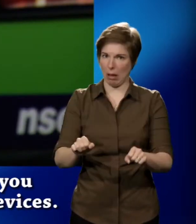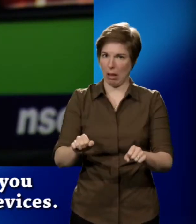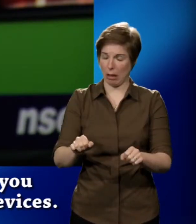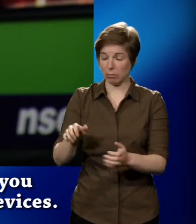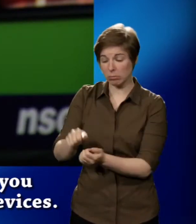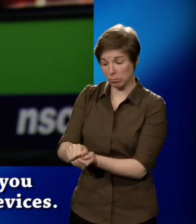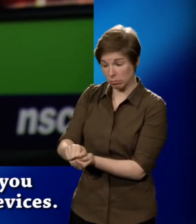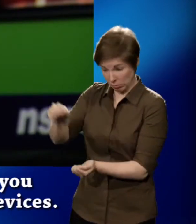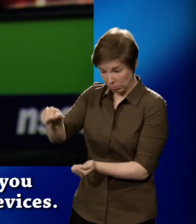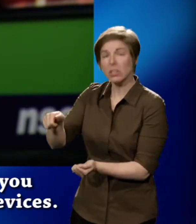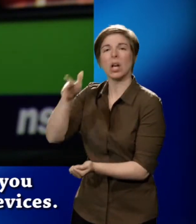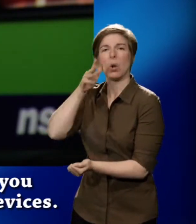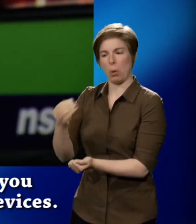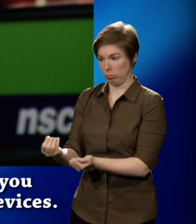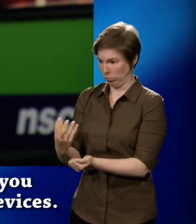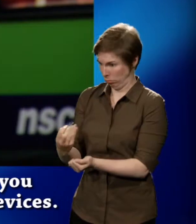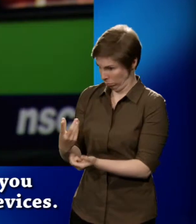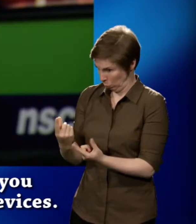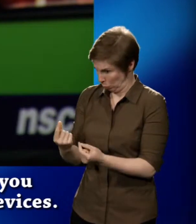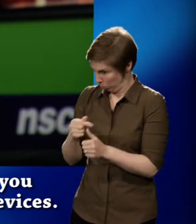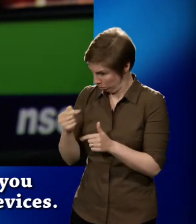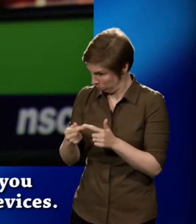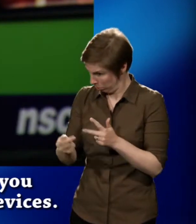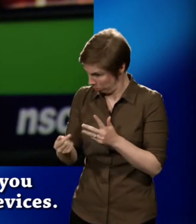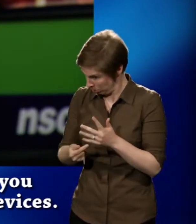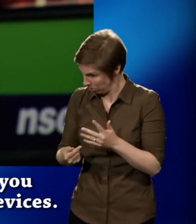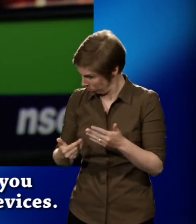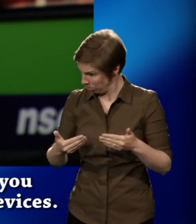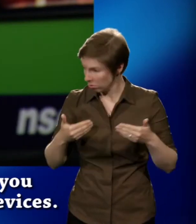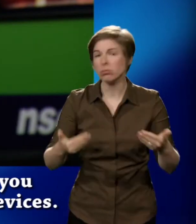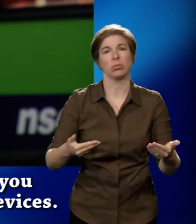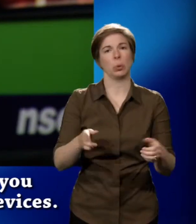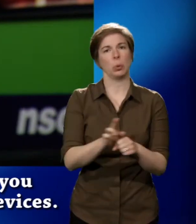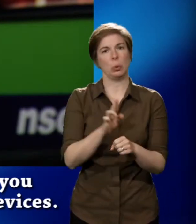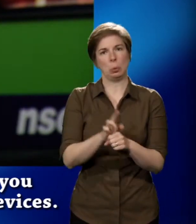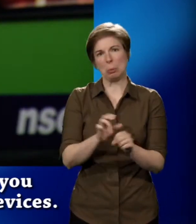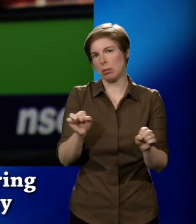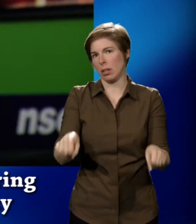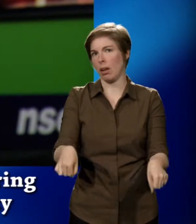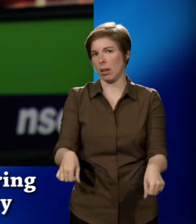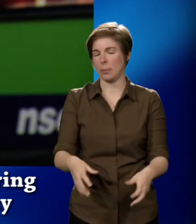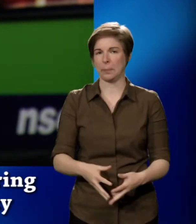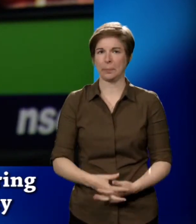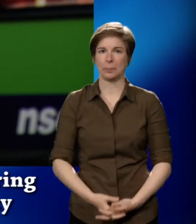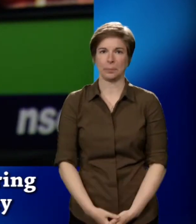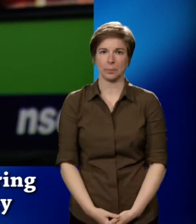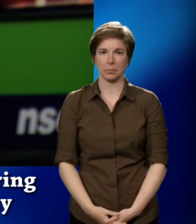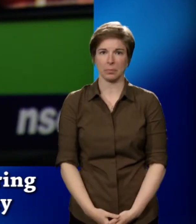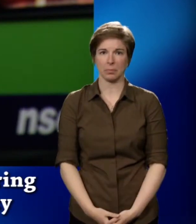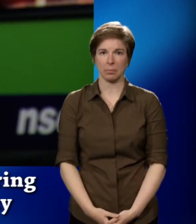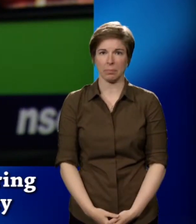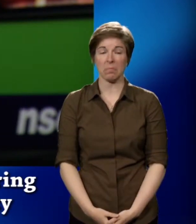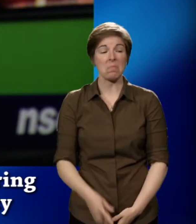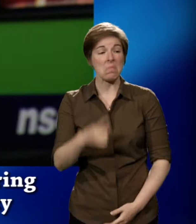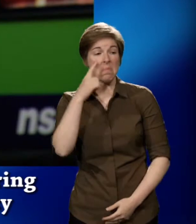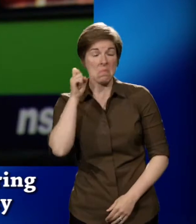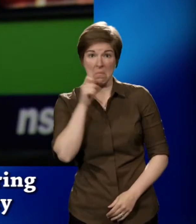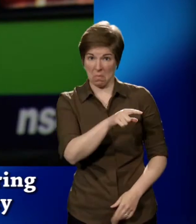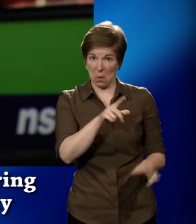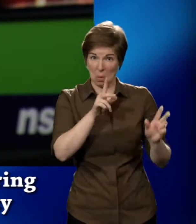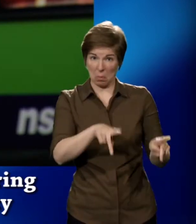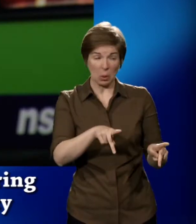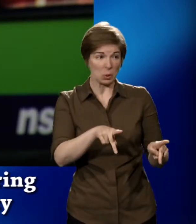fully automatic and will tell you as a layperson how to use one of these devices. So if you see someone that's suffering from